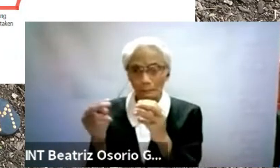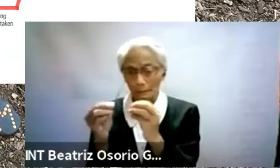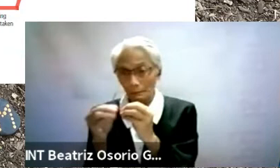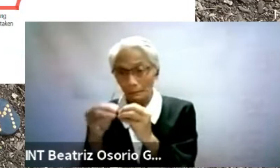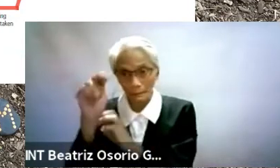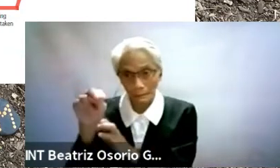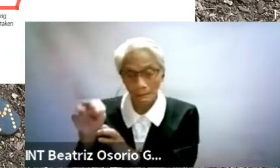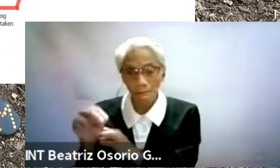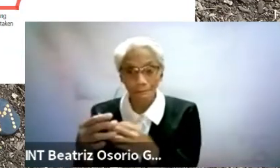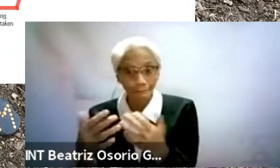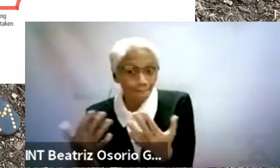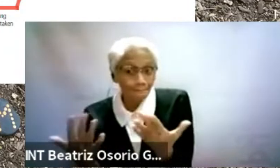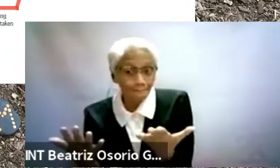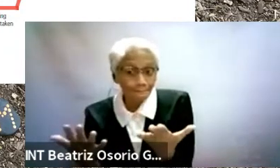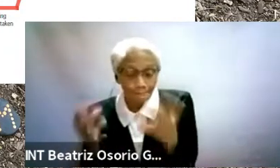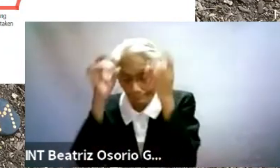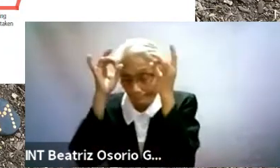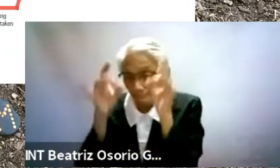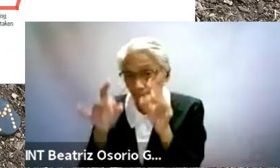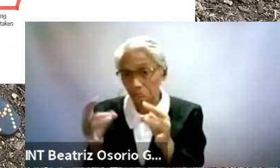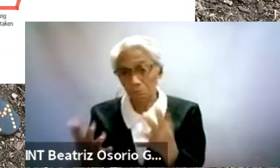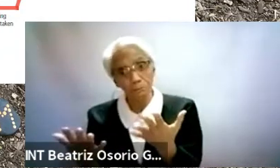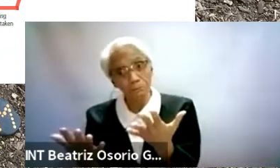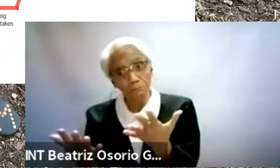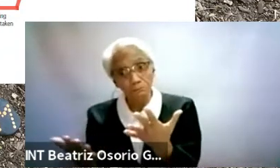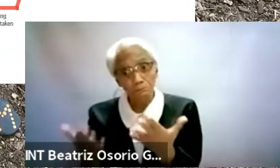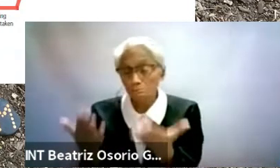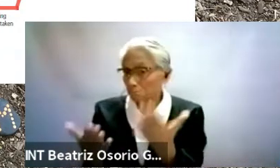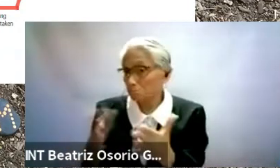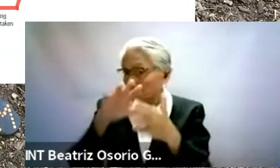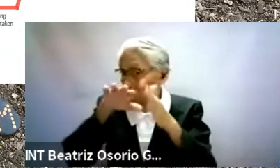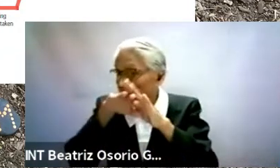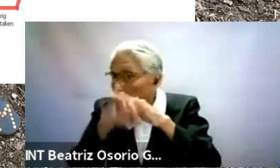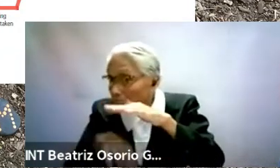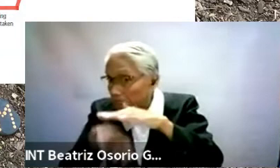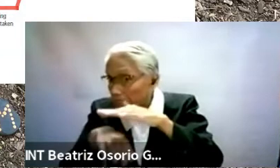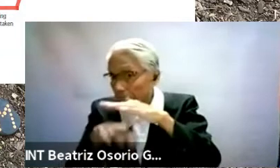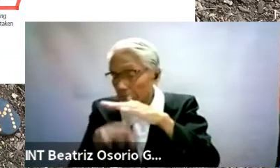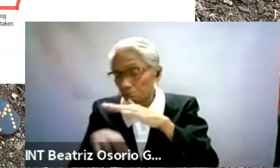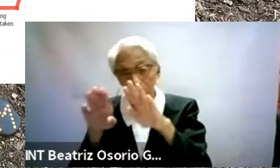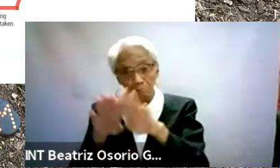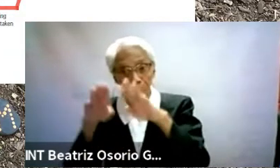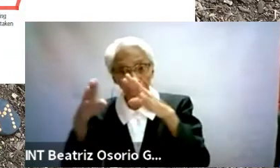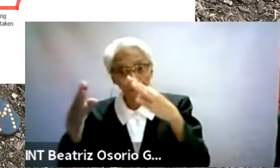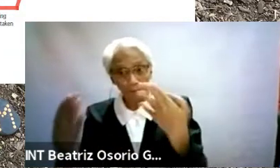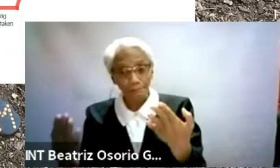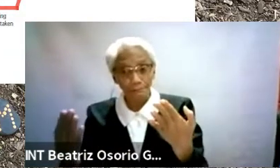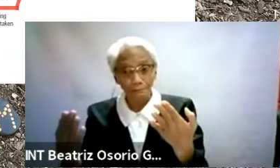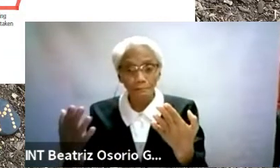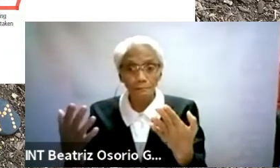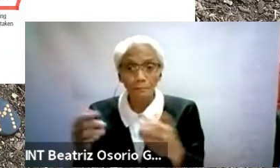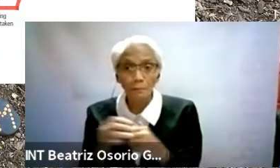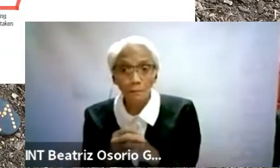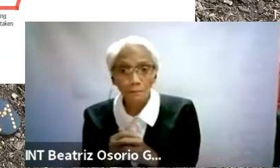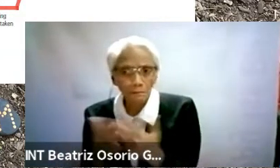The range of harms is kind of left open in article in the convention in Article 36, and I